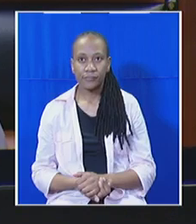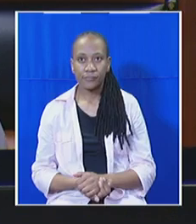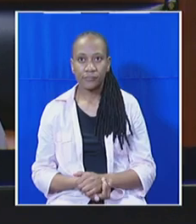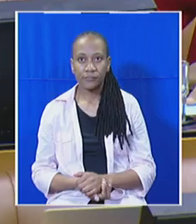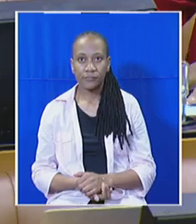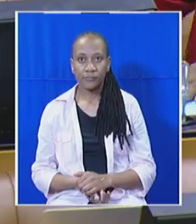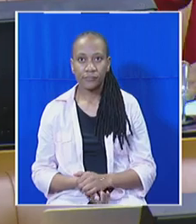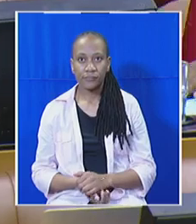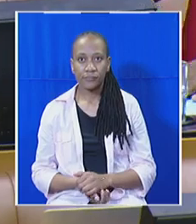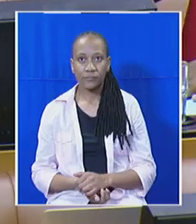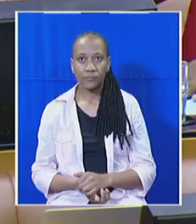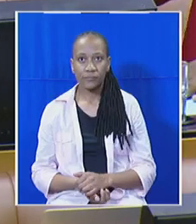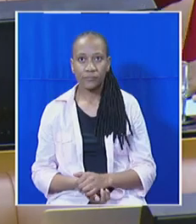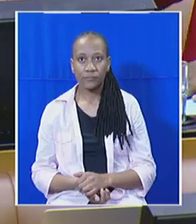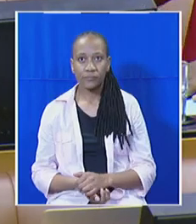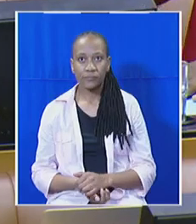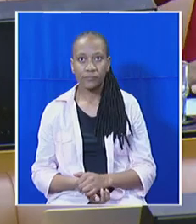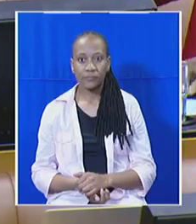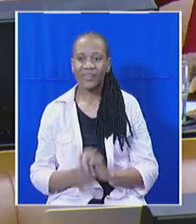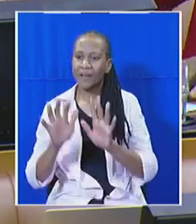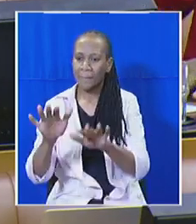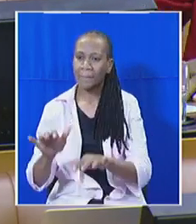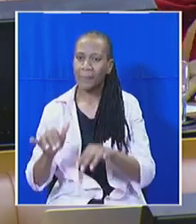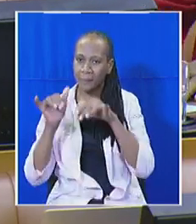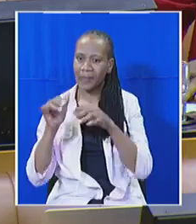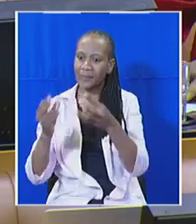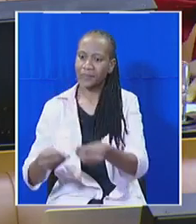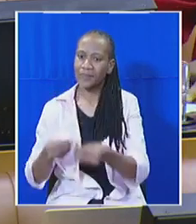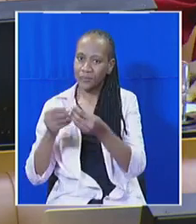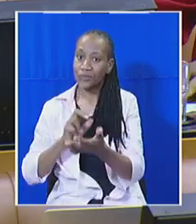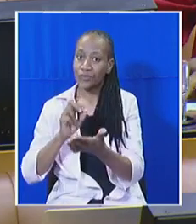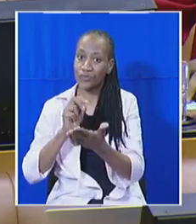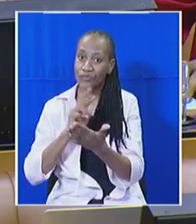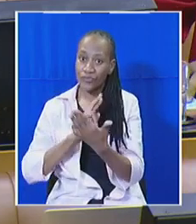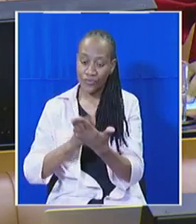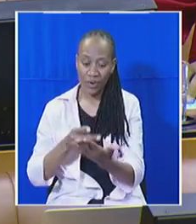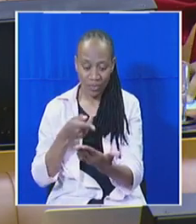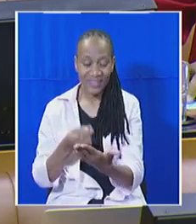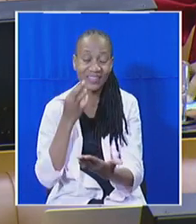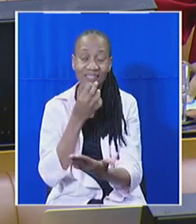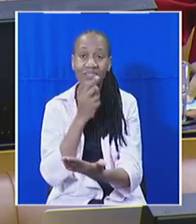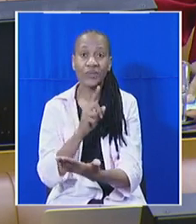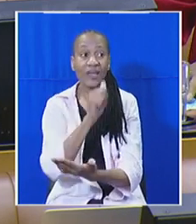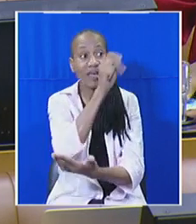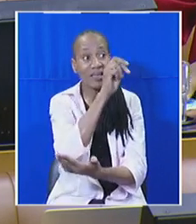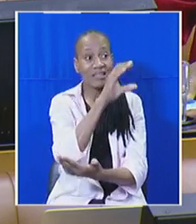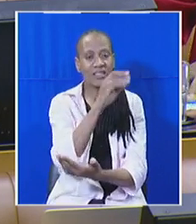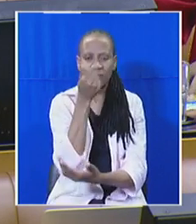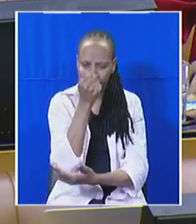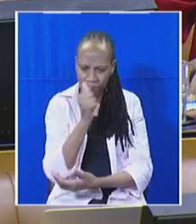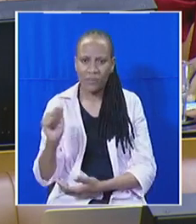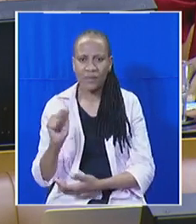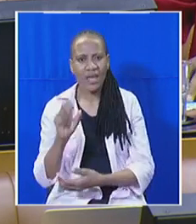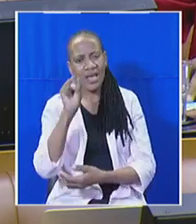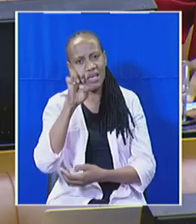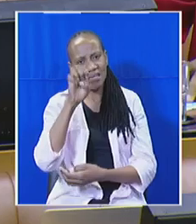point of order is that it's on the Parliament record that the ANC in Parliament objected to Tokyo Sekwale's